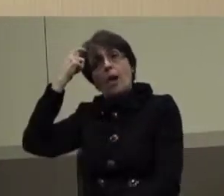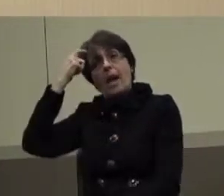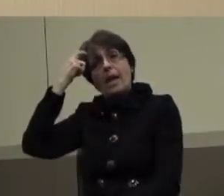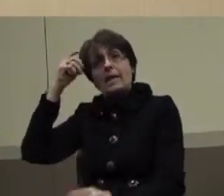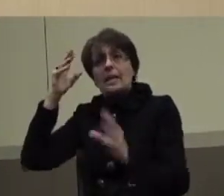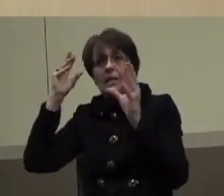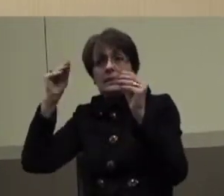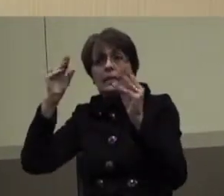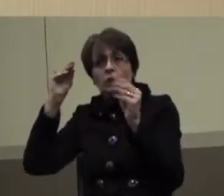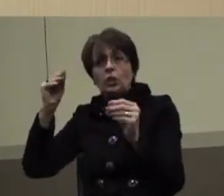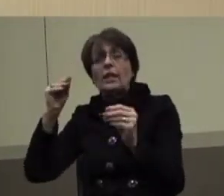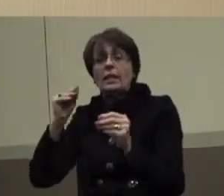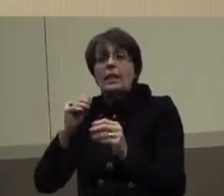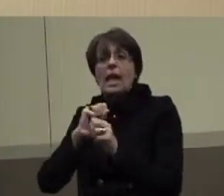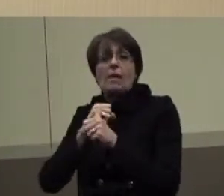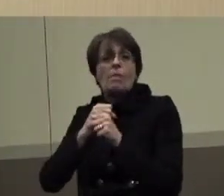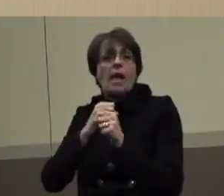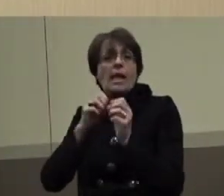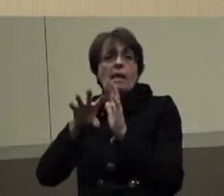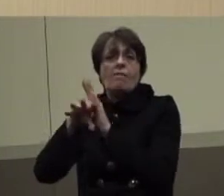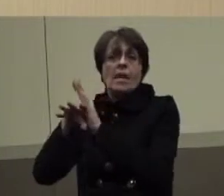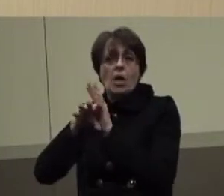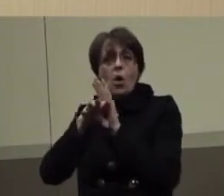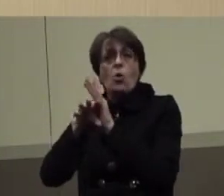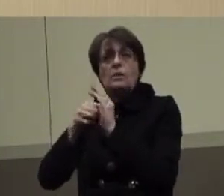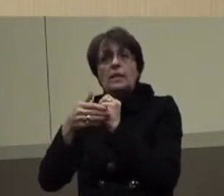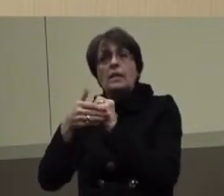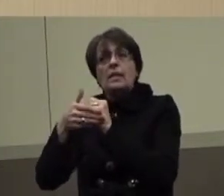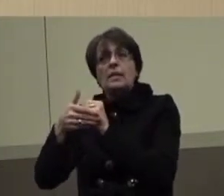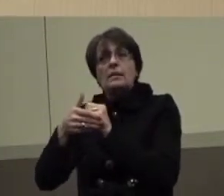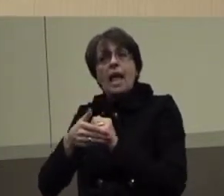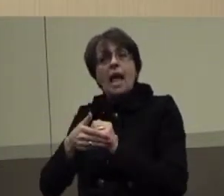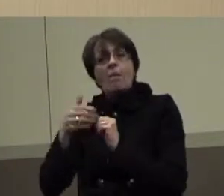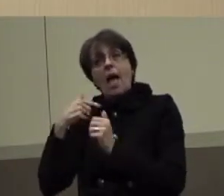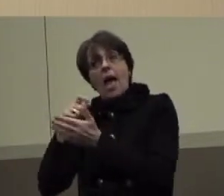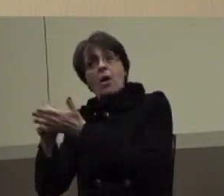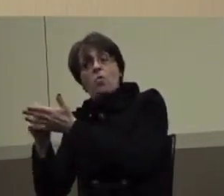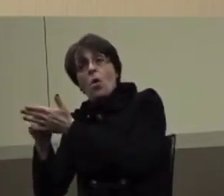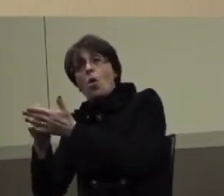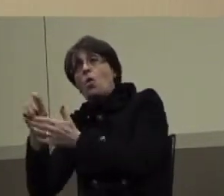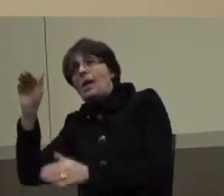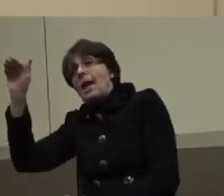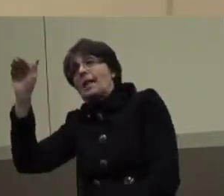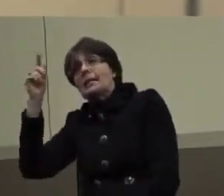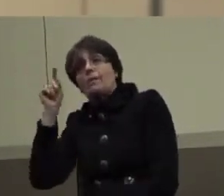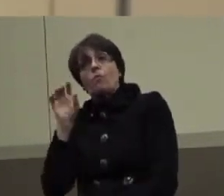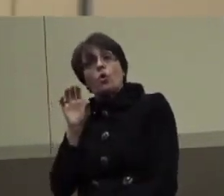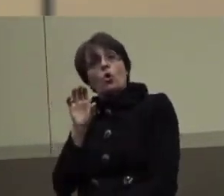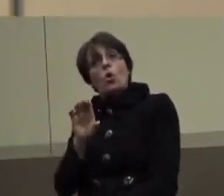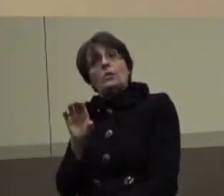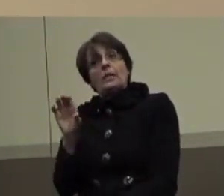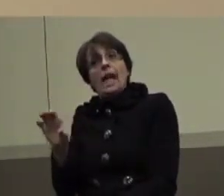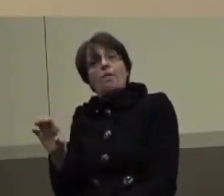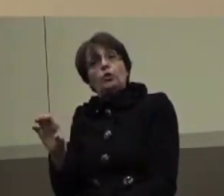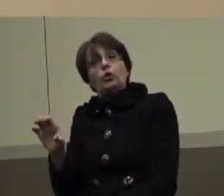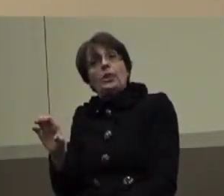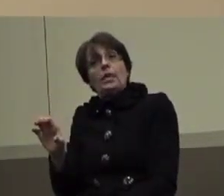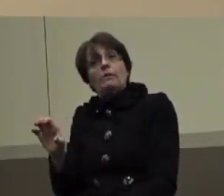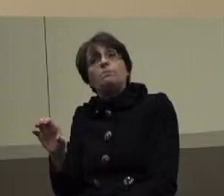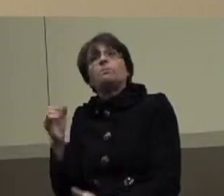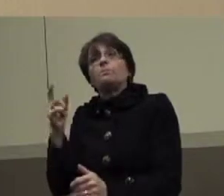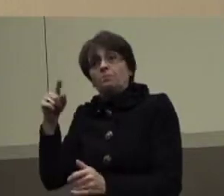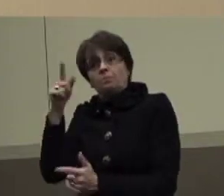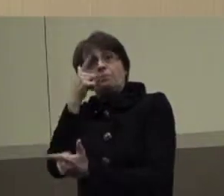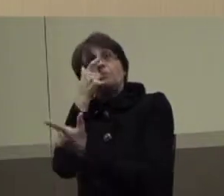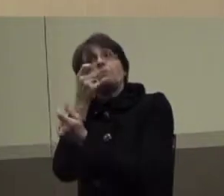and be able to make some videos to help. Because I wrote to them and asked them for closed caption, and they're now